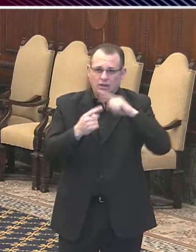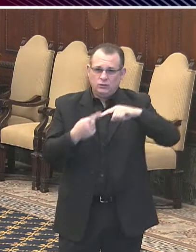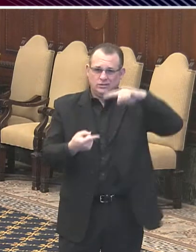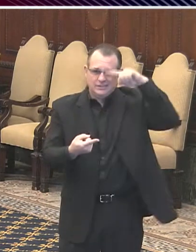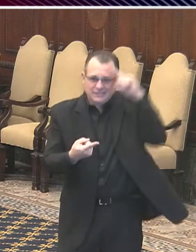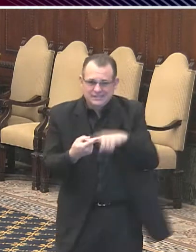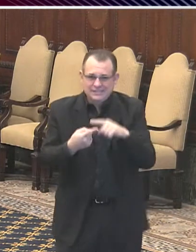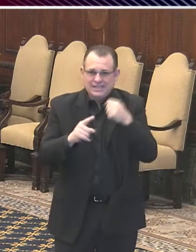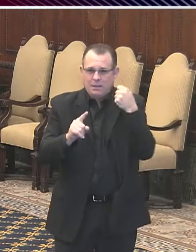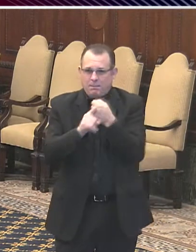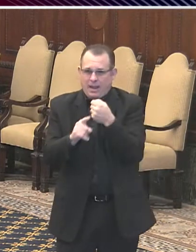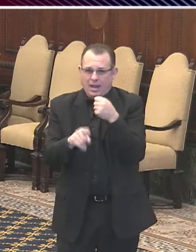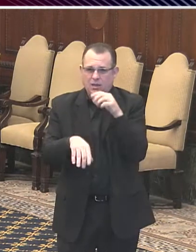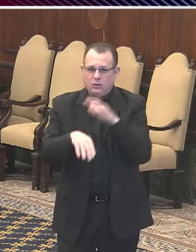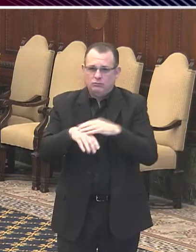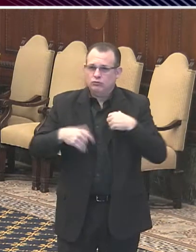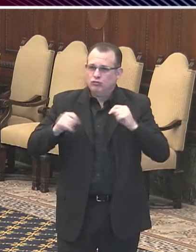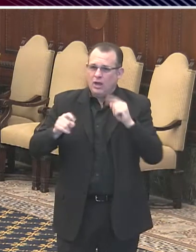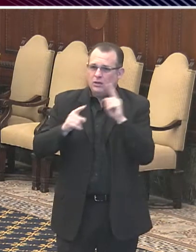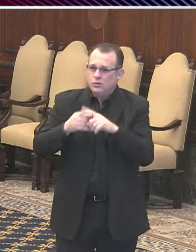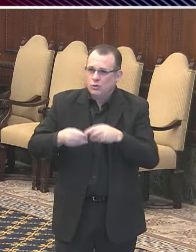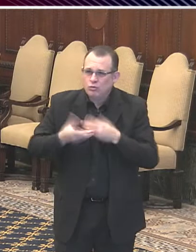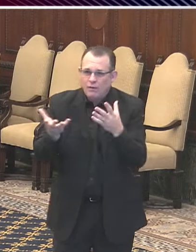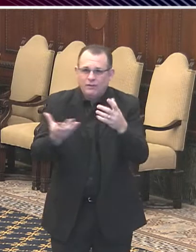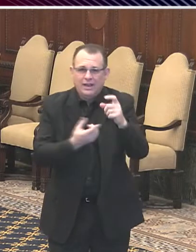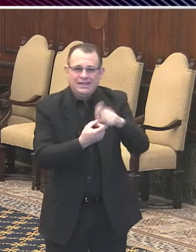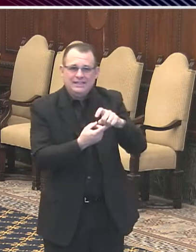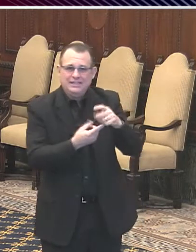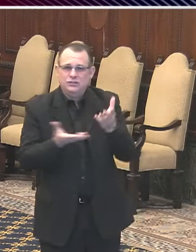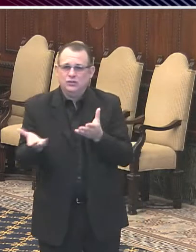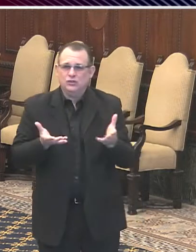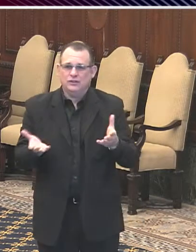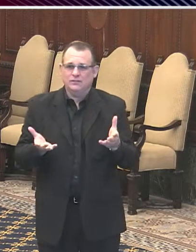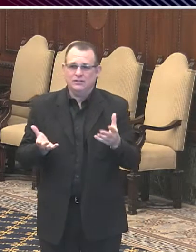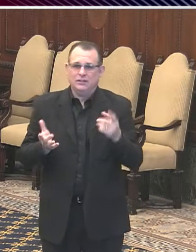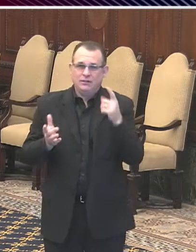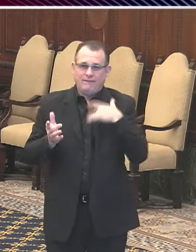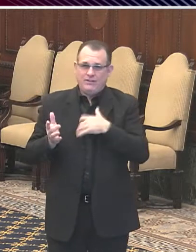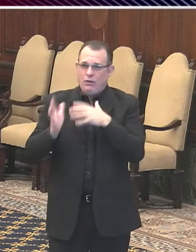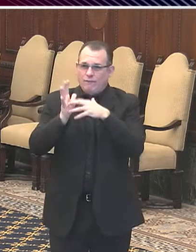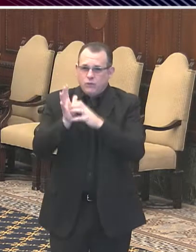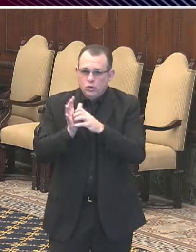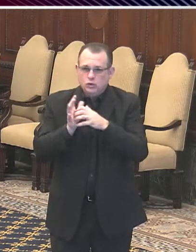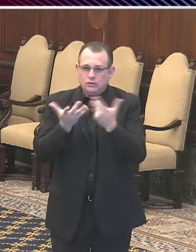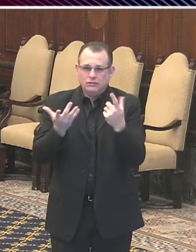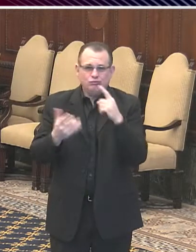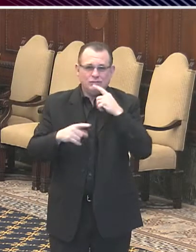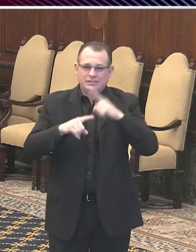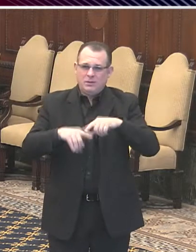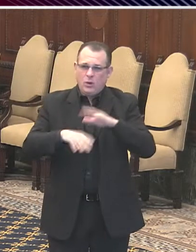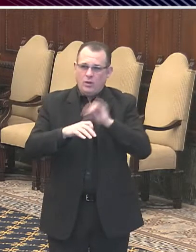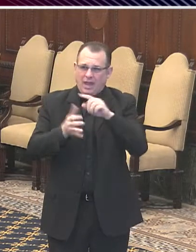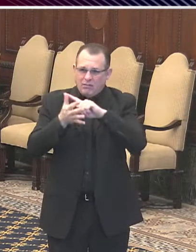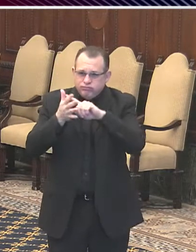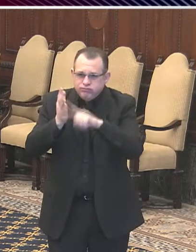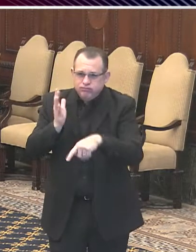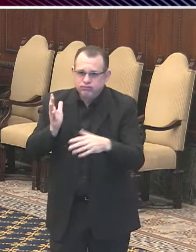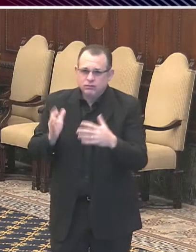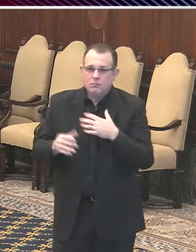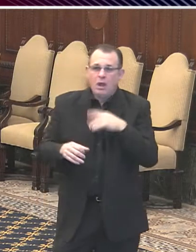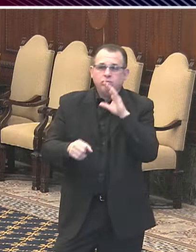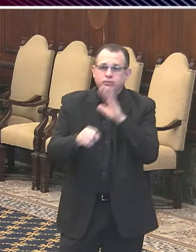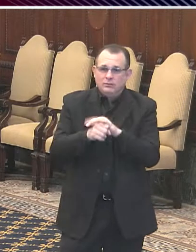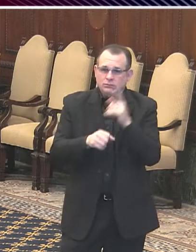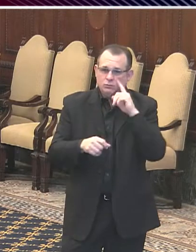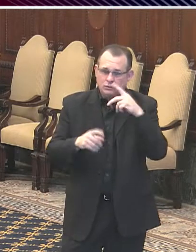delivering needed services, especially those on which the most vulnerable Philadelphians rely. You have my word. But we must